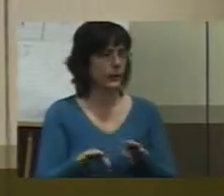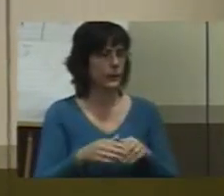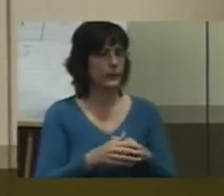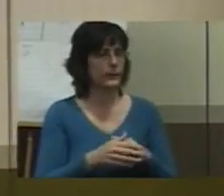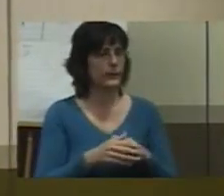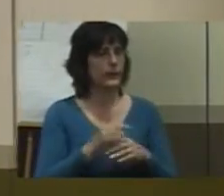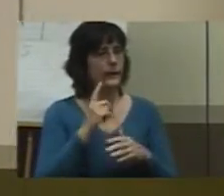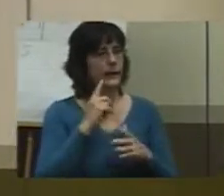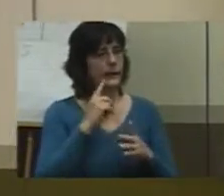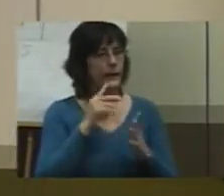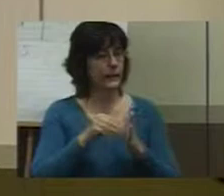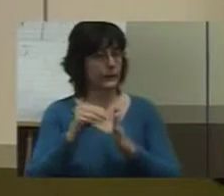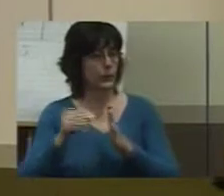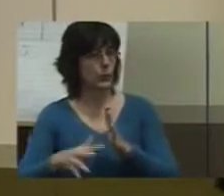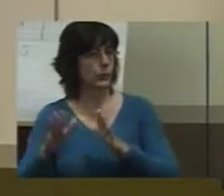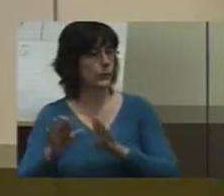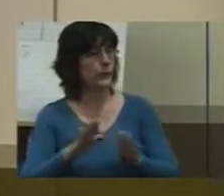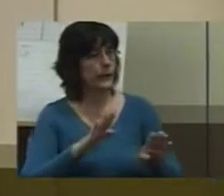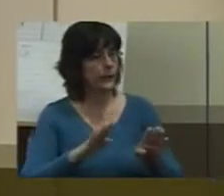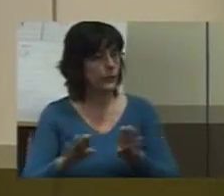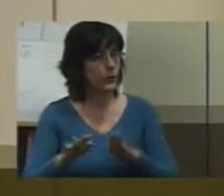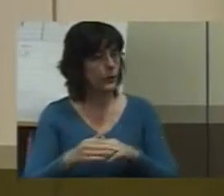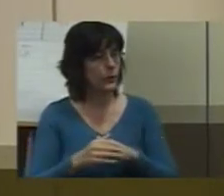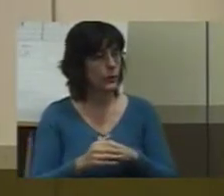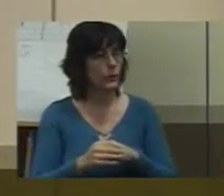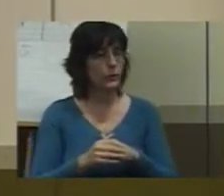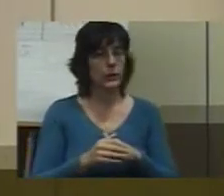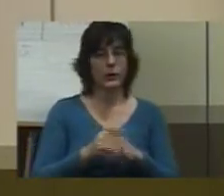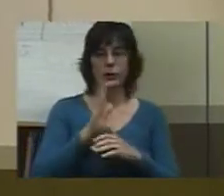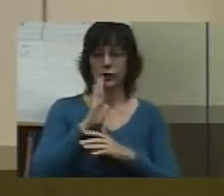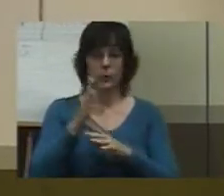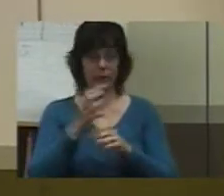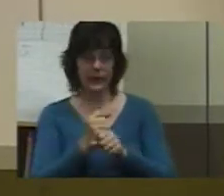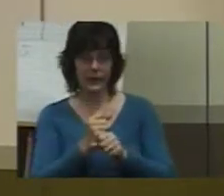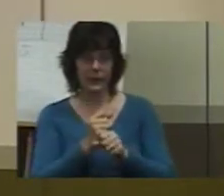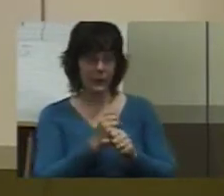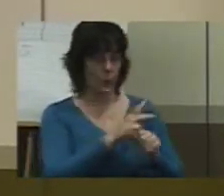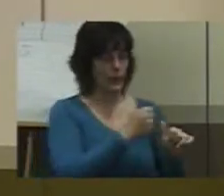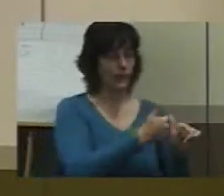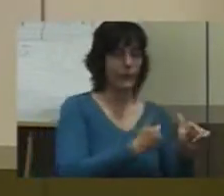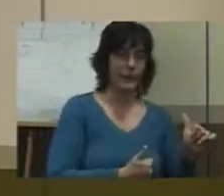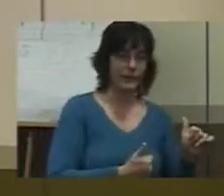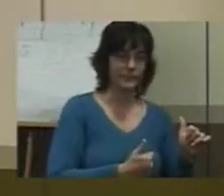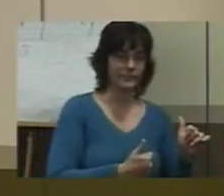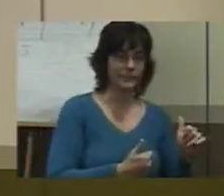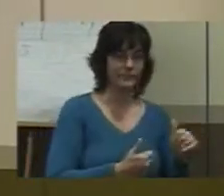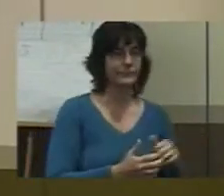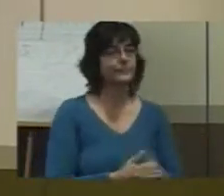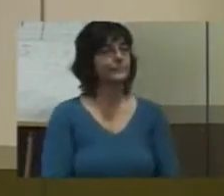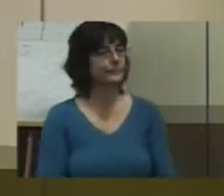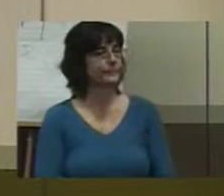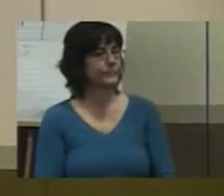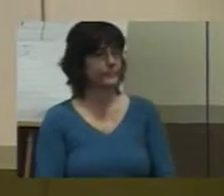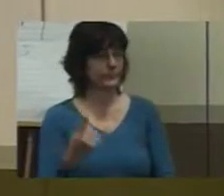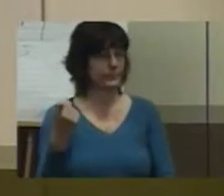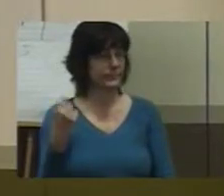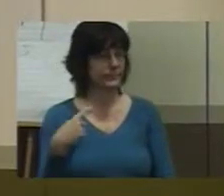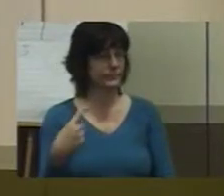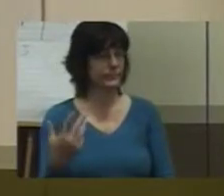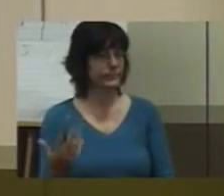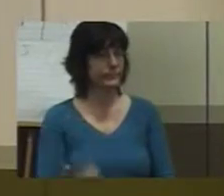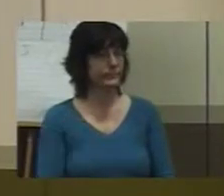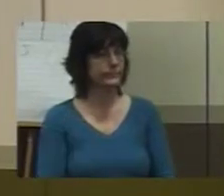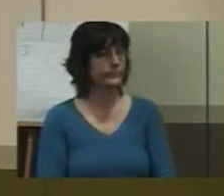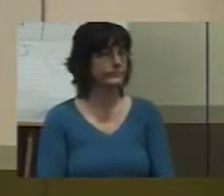behaviors. Think of any of the student behaviors. You're going to get something or you're going to avoid something. Any questions on